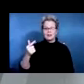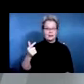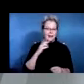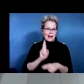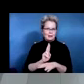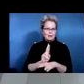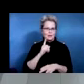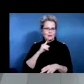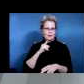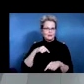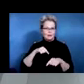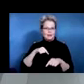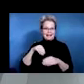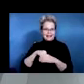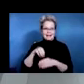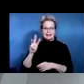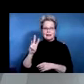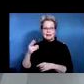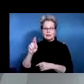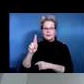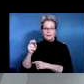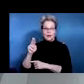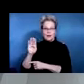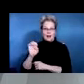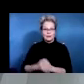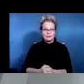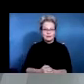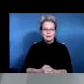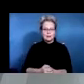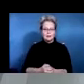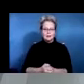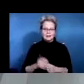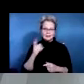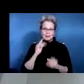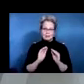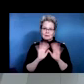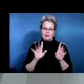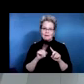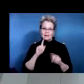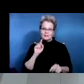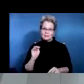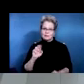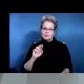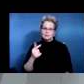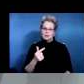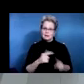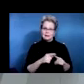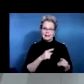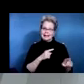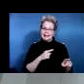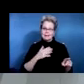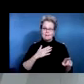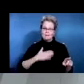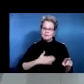it became pretty obvious and something that my client had to accept that he was not physically able to go back to that same